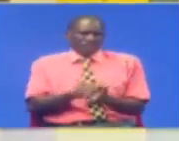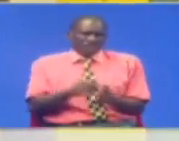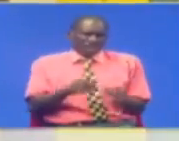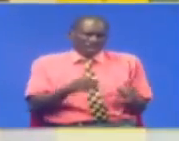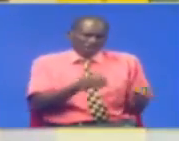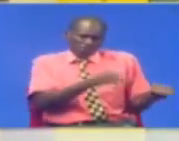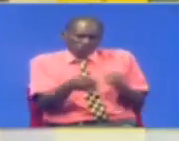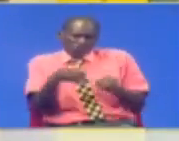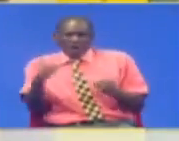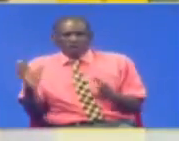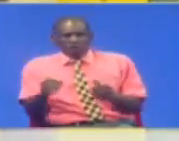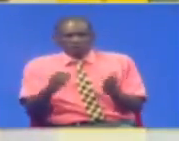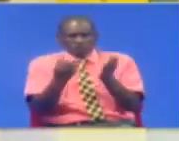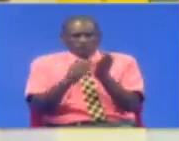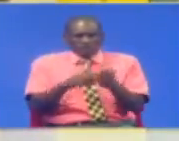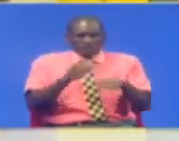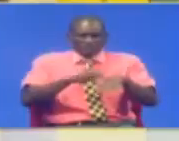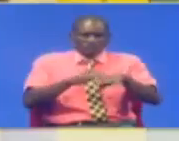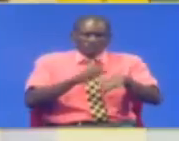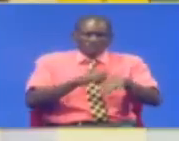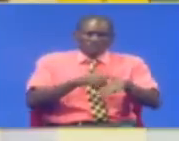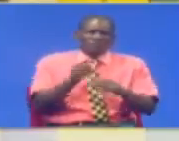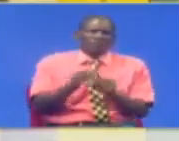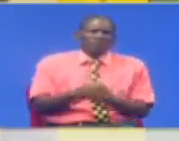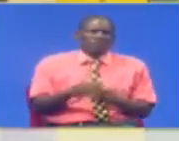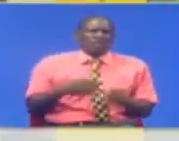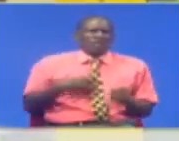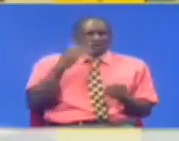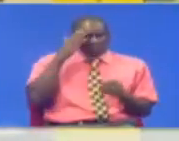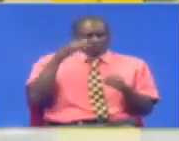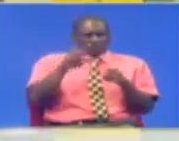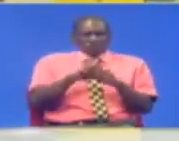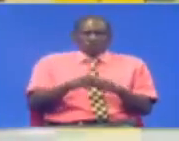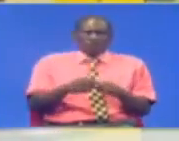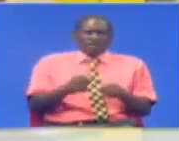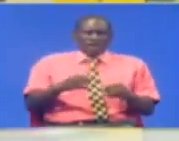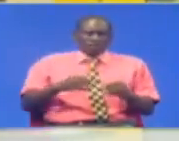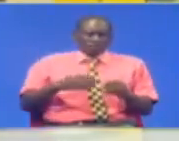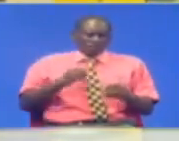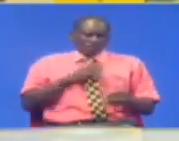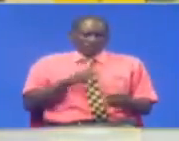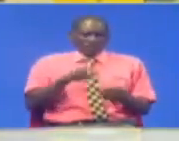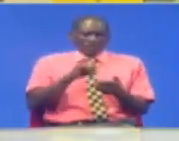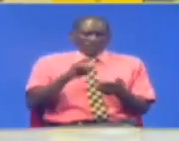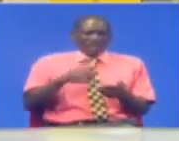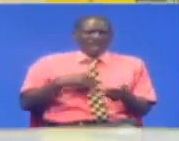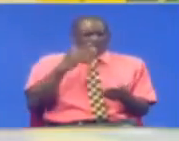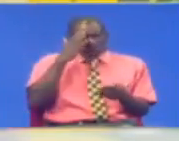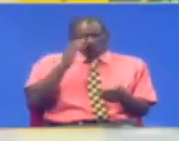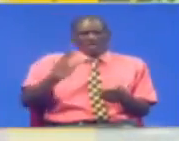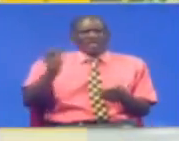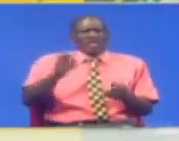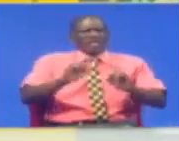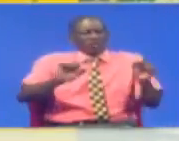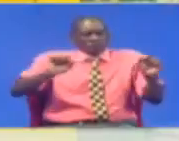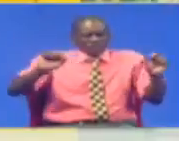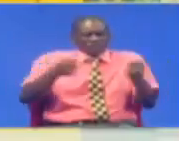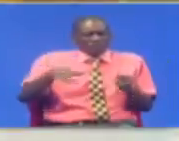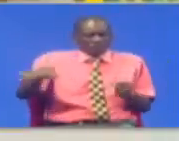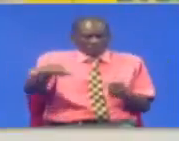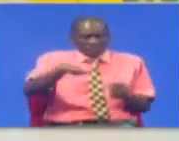could. I think I'm also quite apprehensive and anxious because I know that Kenya is not necessarily the safest place.